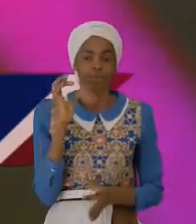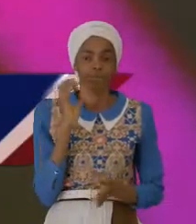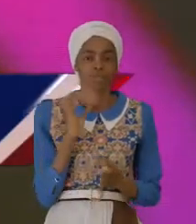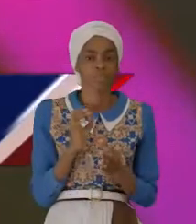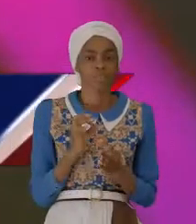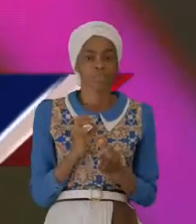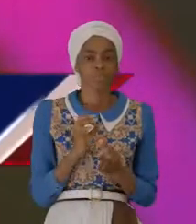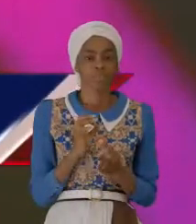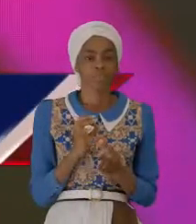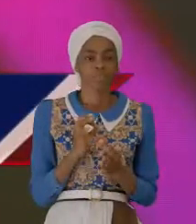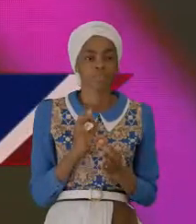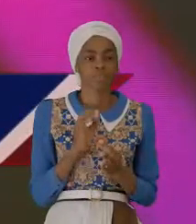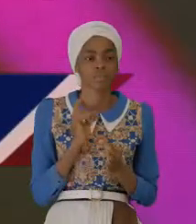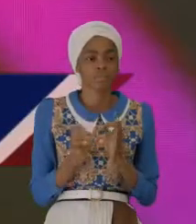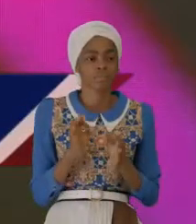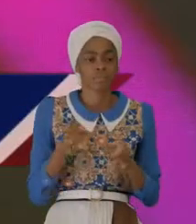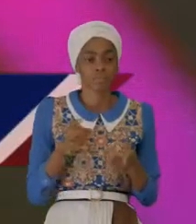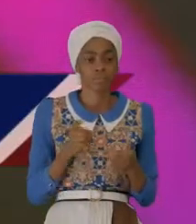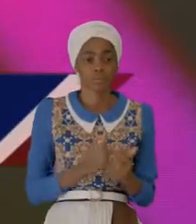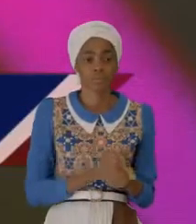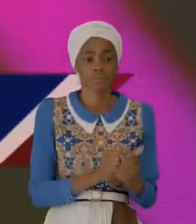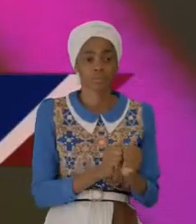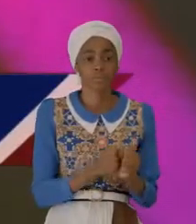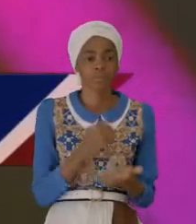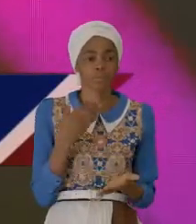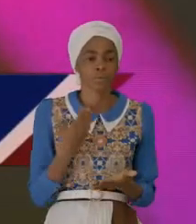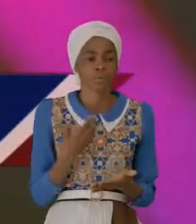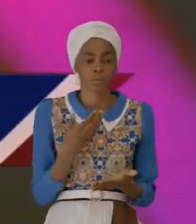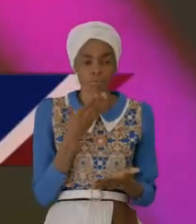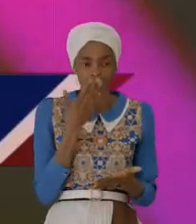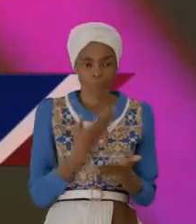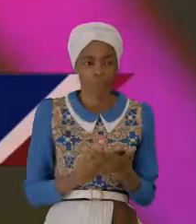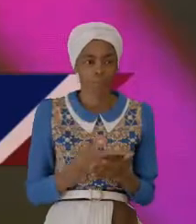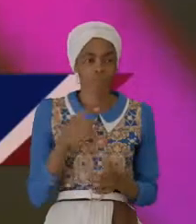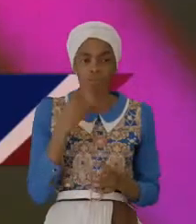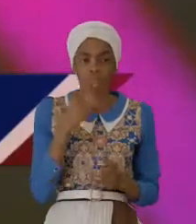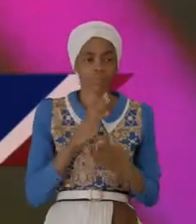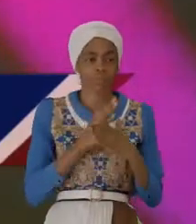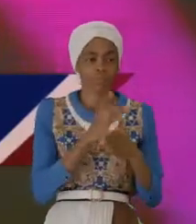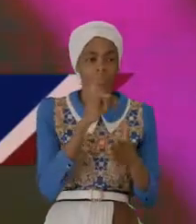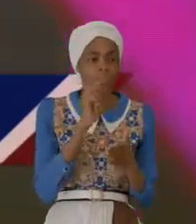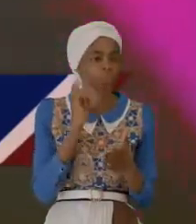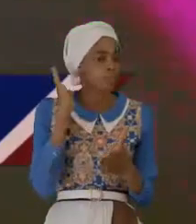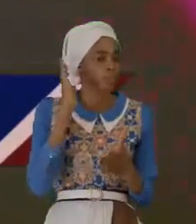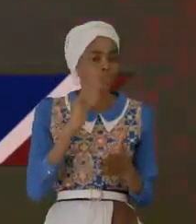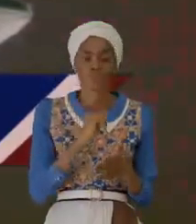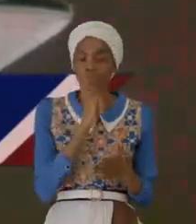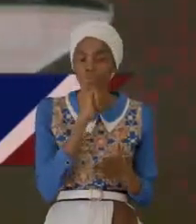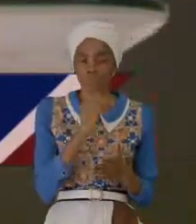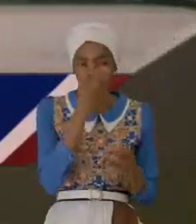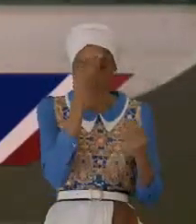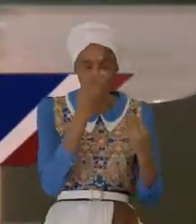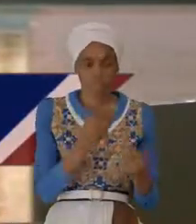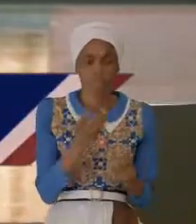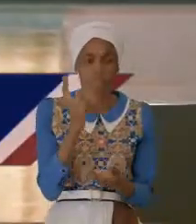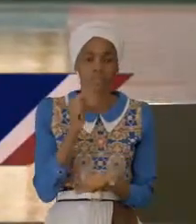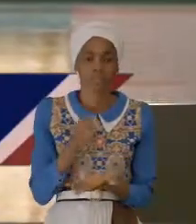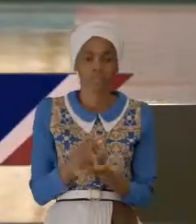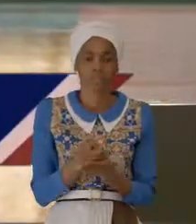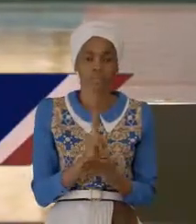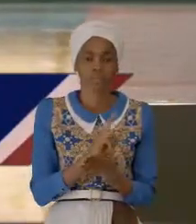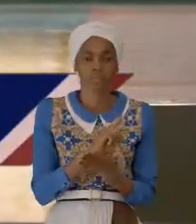did your own well who did hinder you that he should not obey the